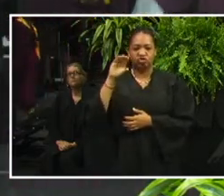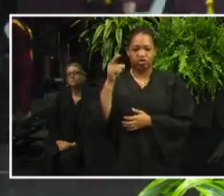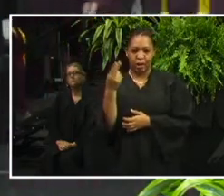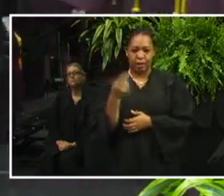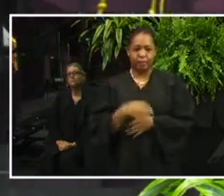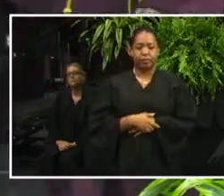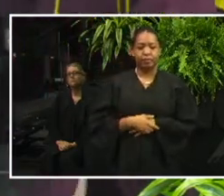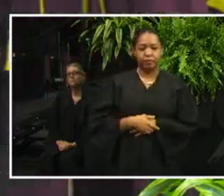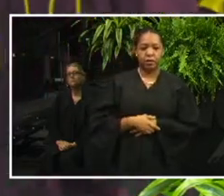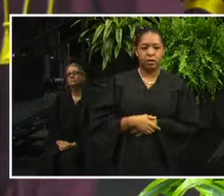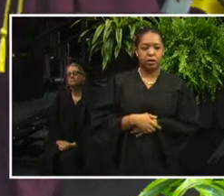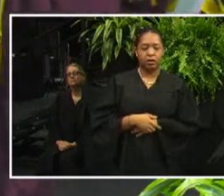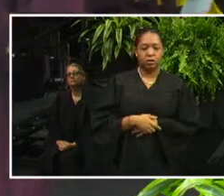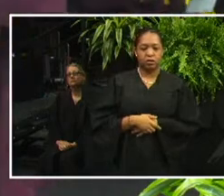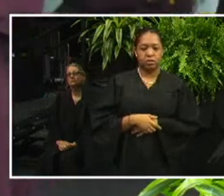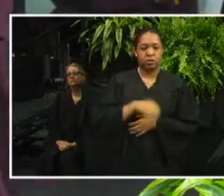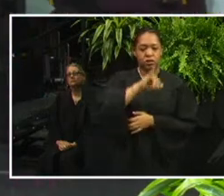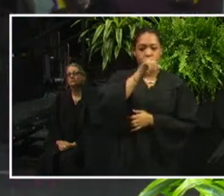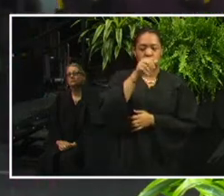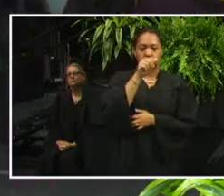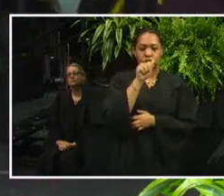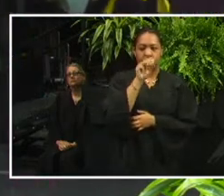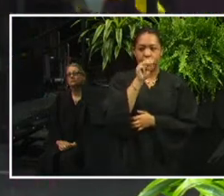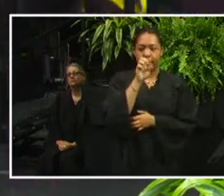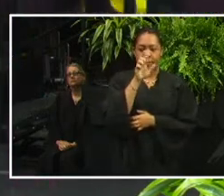Jamel Nathaniel Coast Jr.